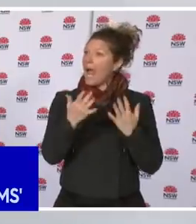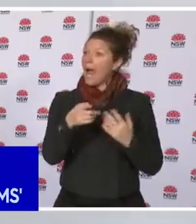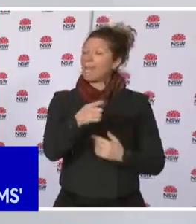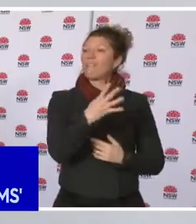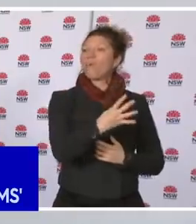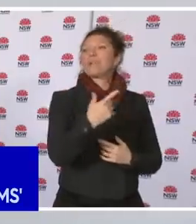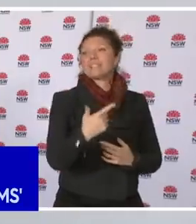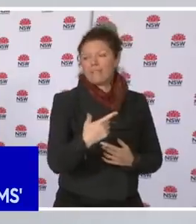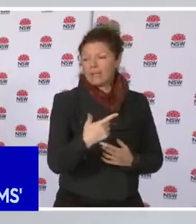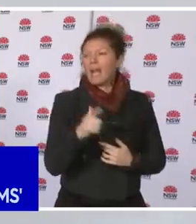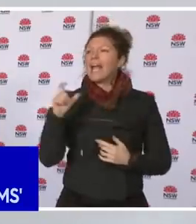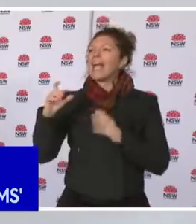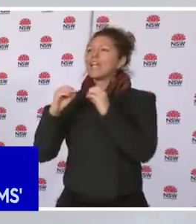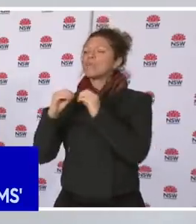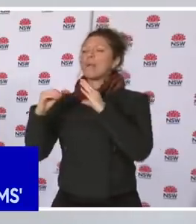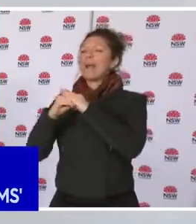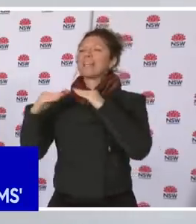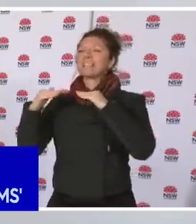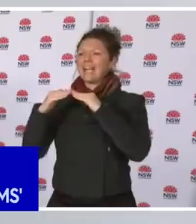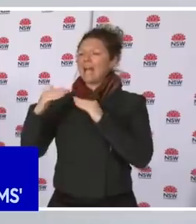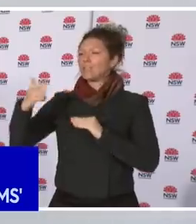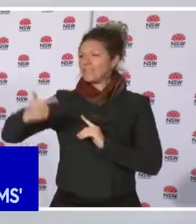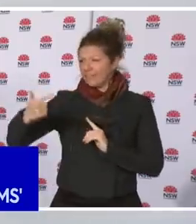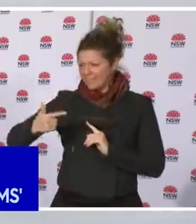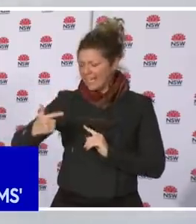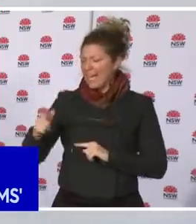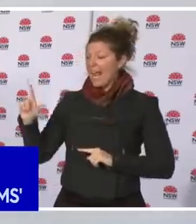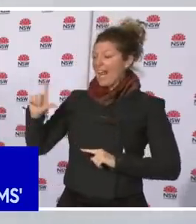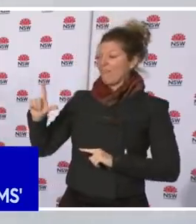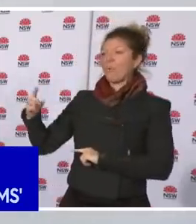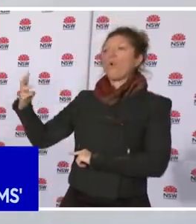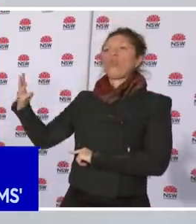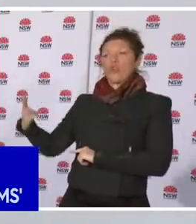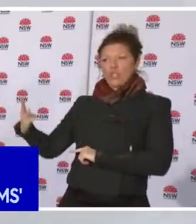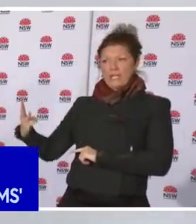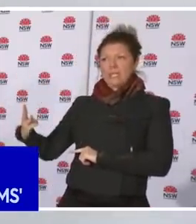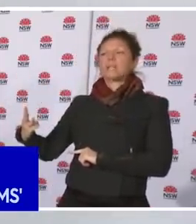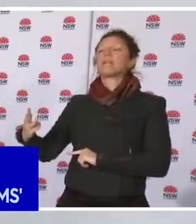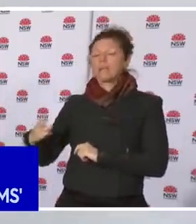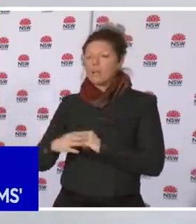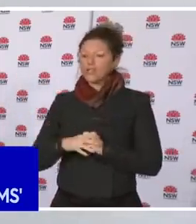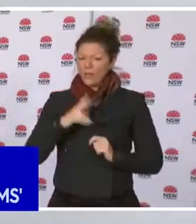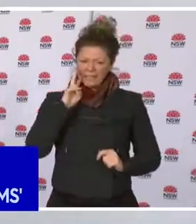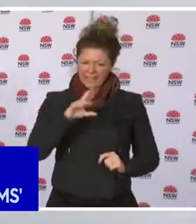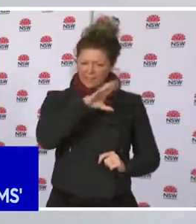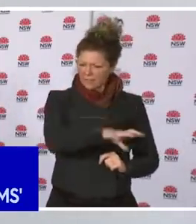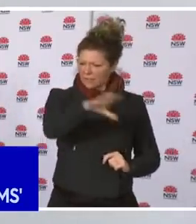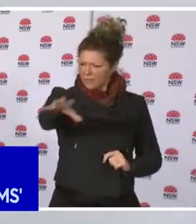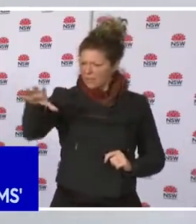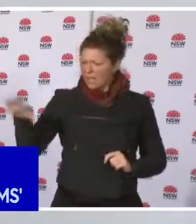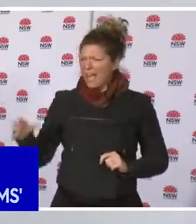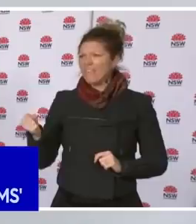13, and Liverpool 13, reflecting the fact that the disease burden in those areas